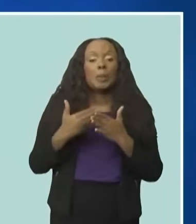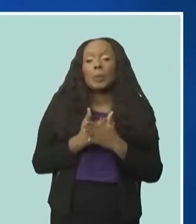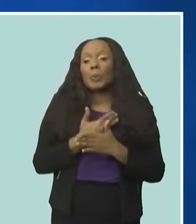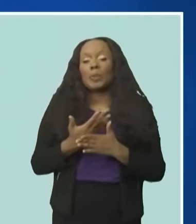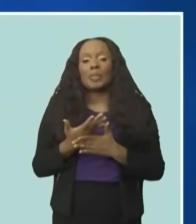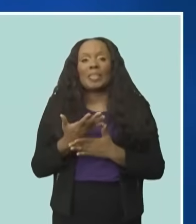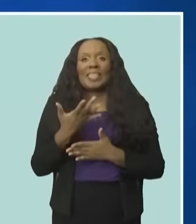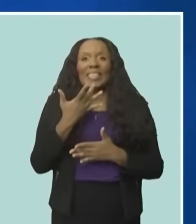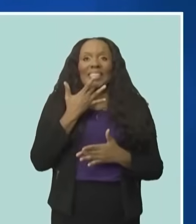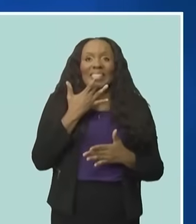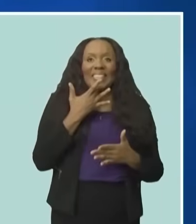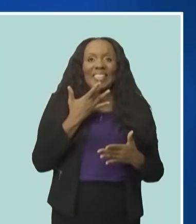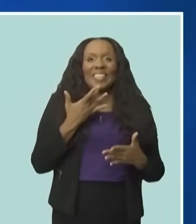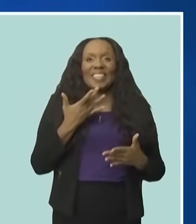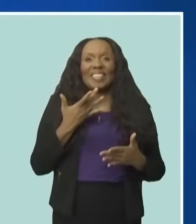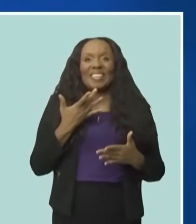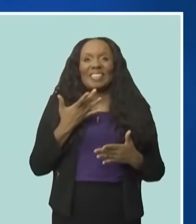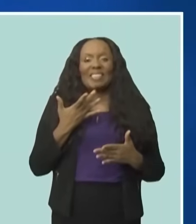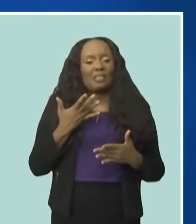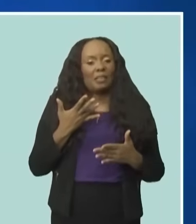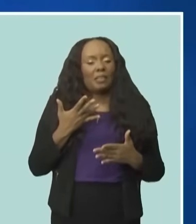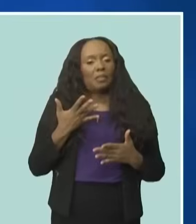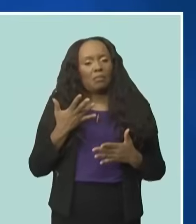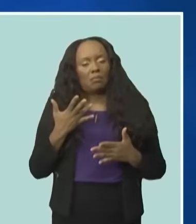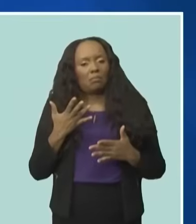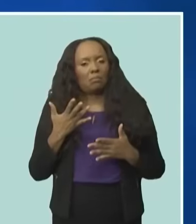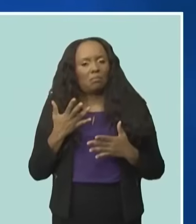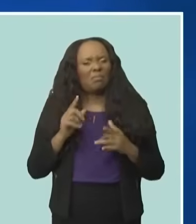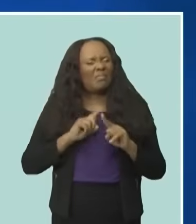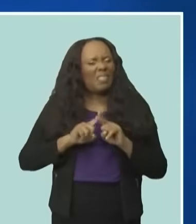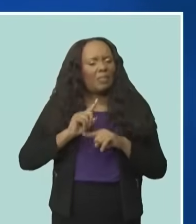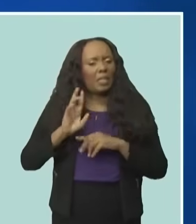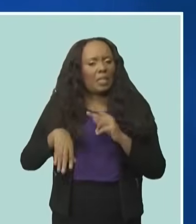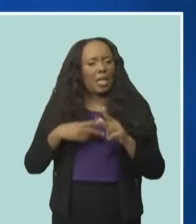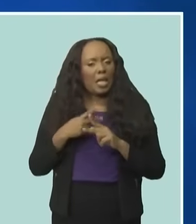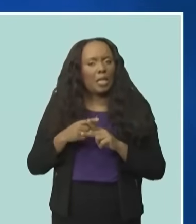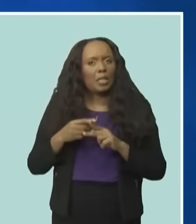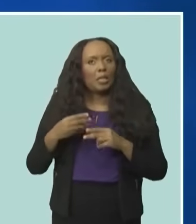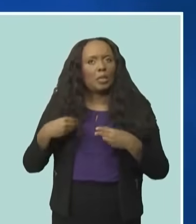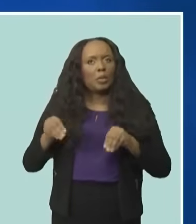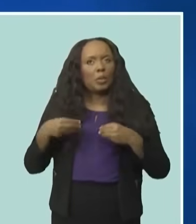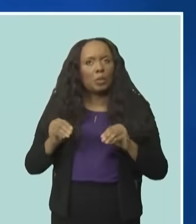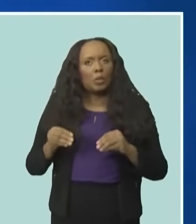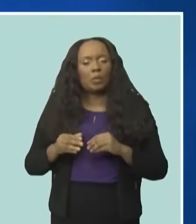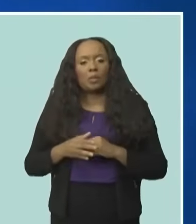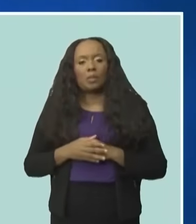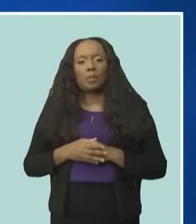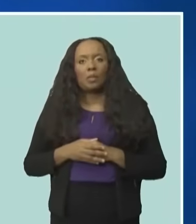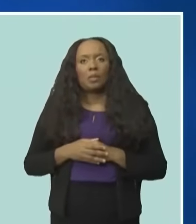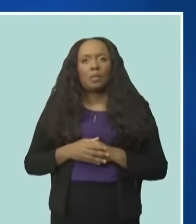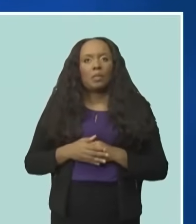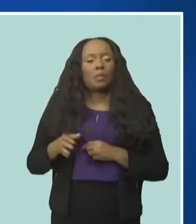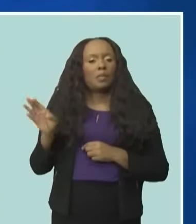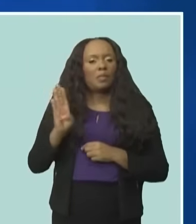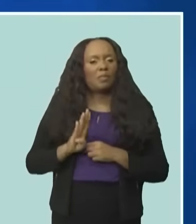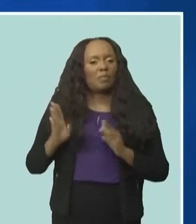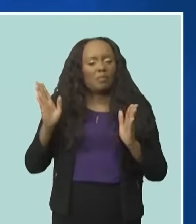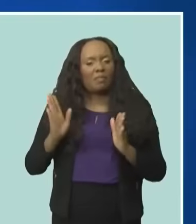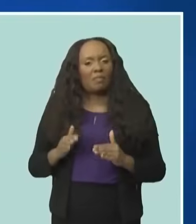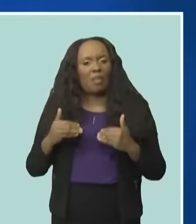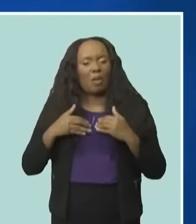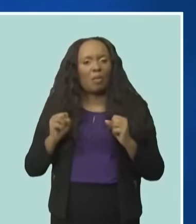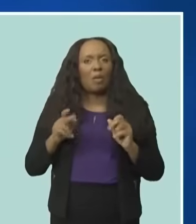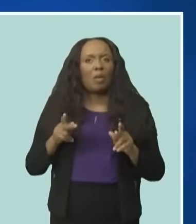which this we will pan and show them, where persons get the opportunity to make Bajan, green banana and flying